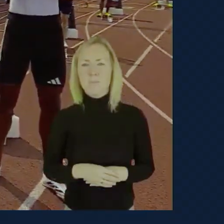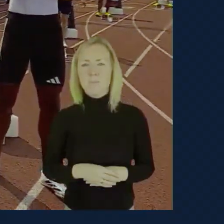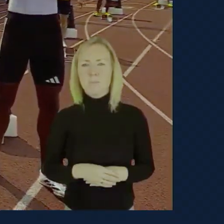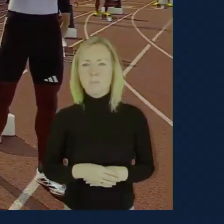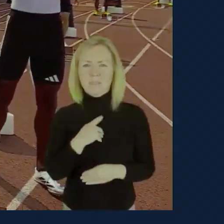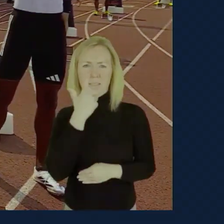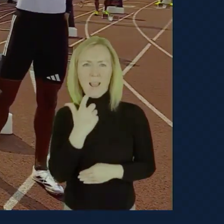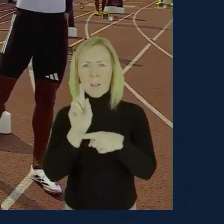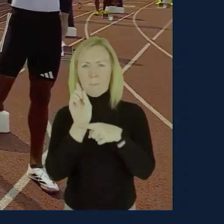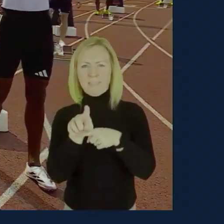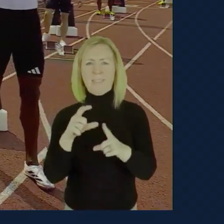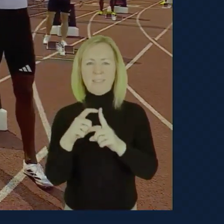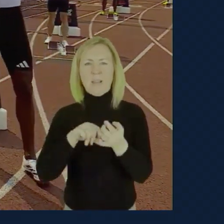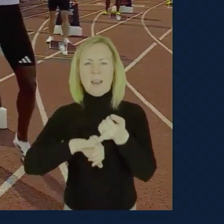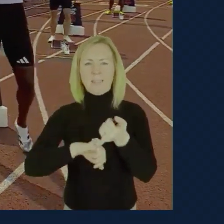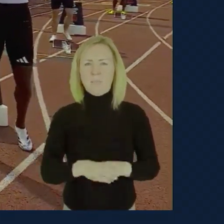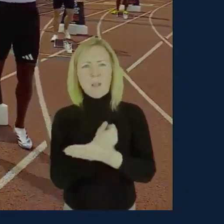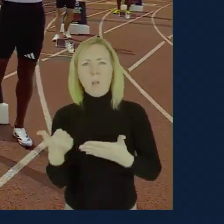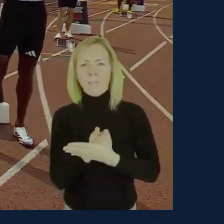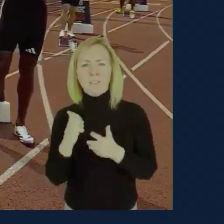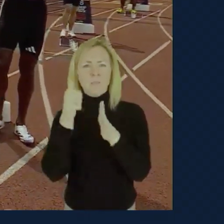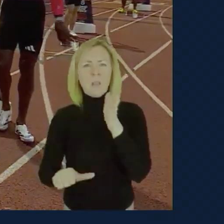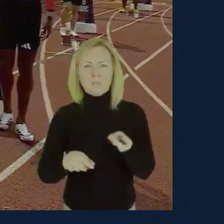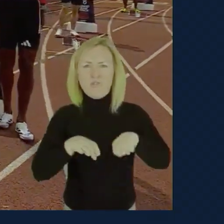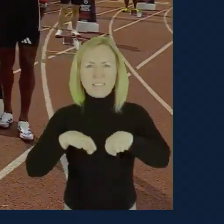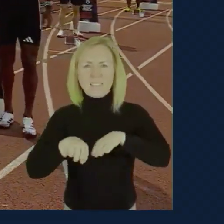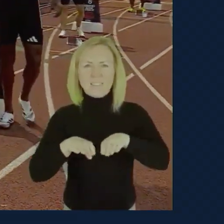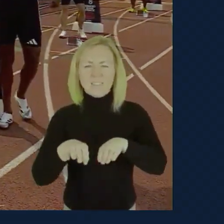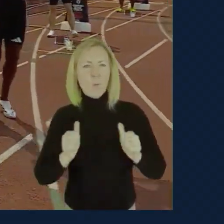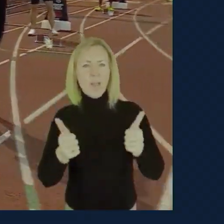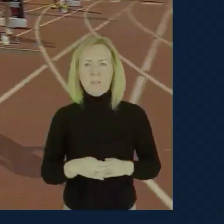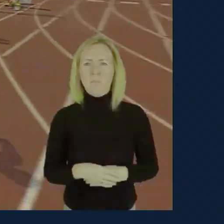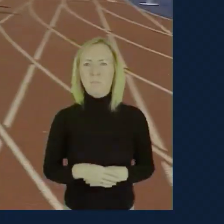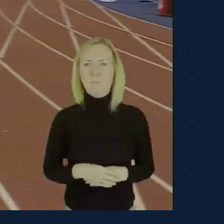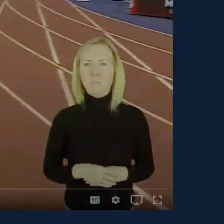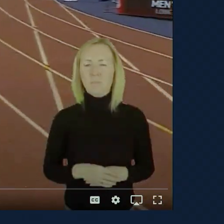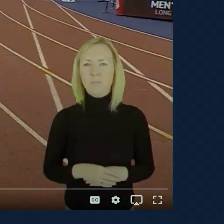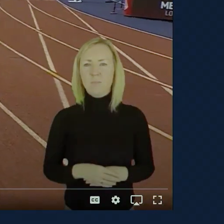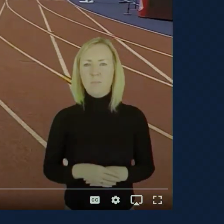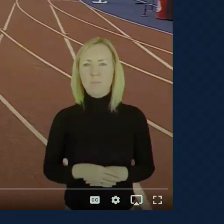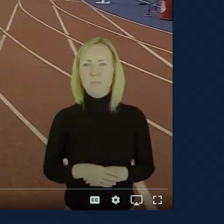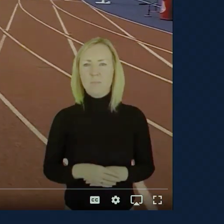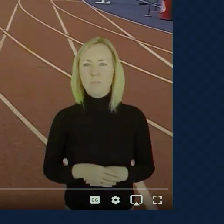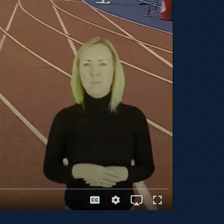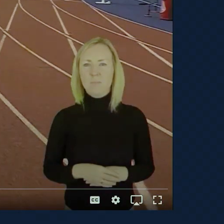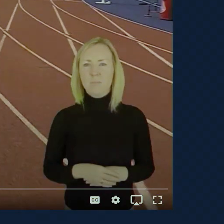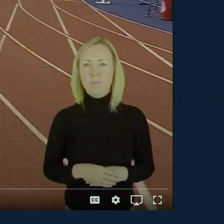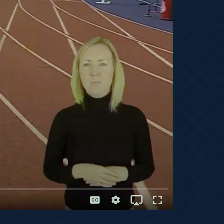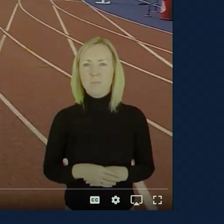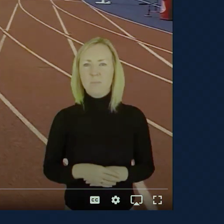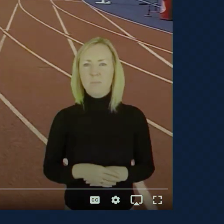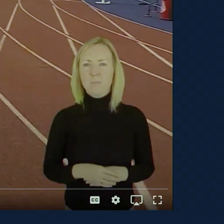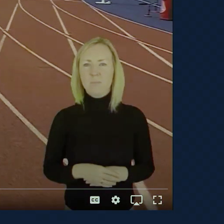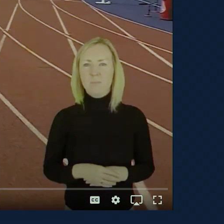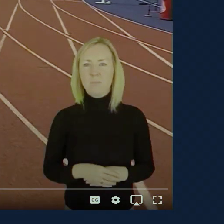and cause the upset. As Dos Santos, he's not that cold. That's what he always does on the start line. With heat, no. I'll skip ahead to where